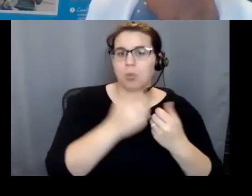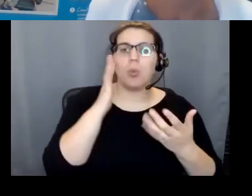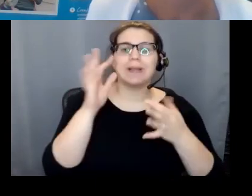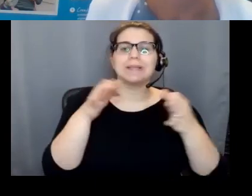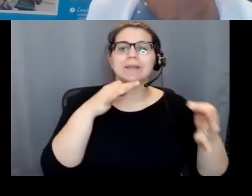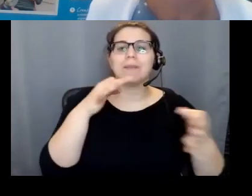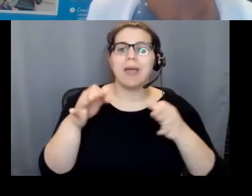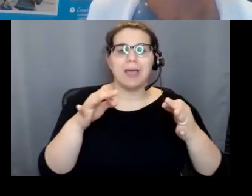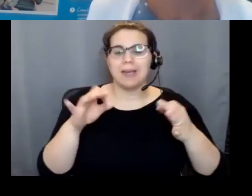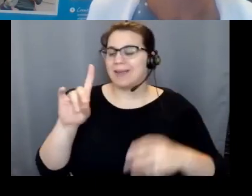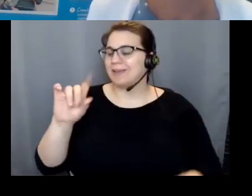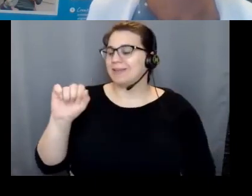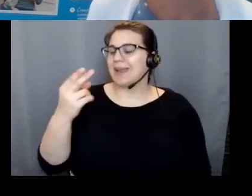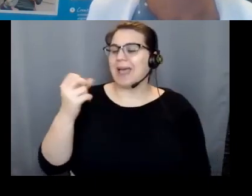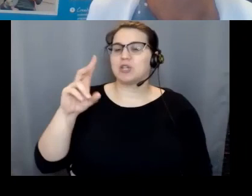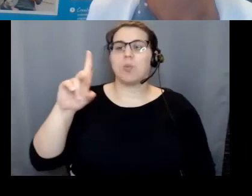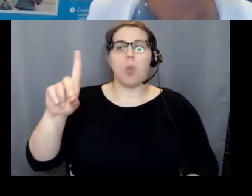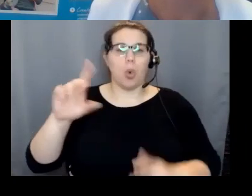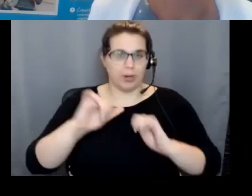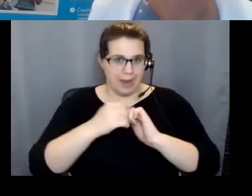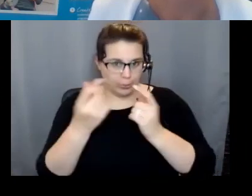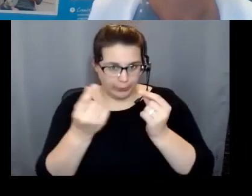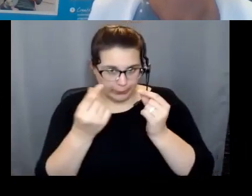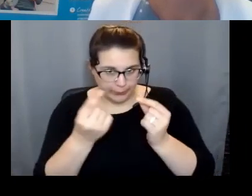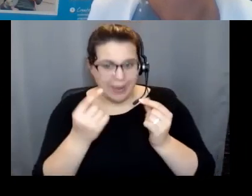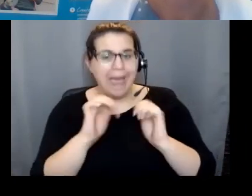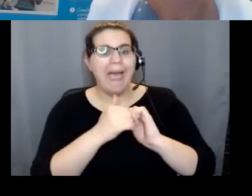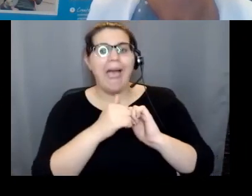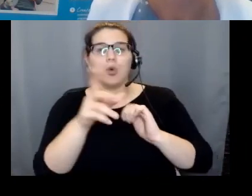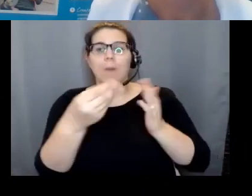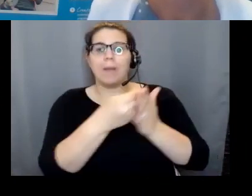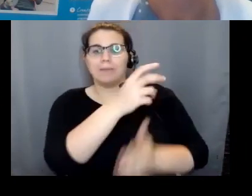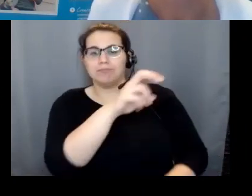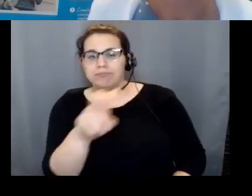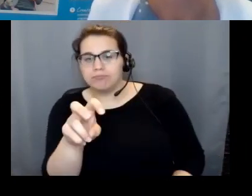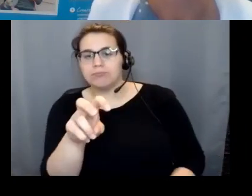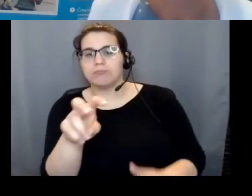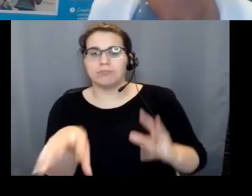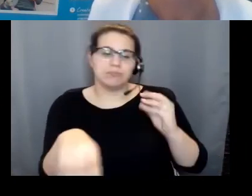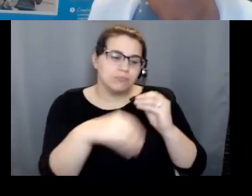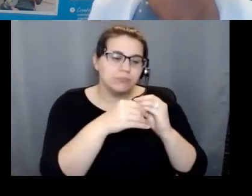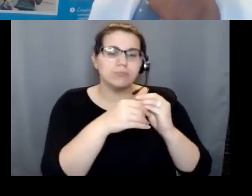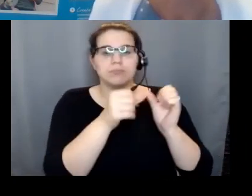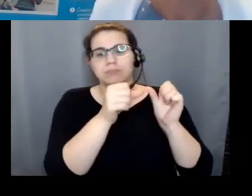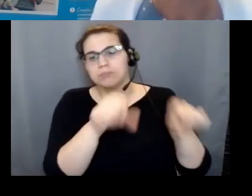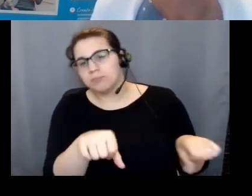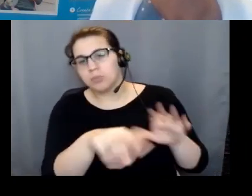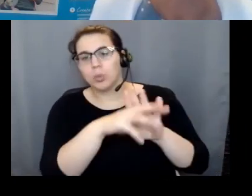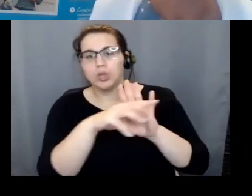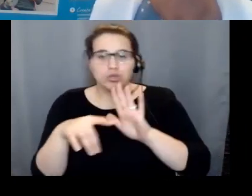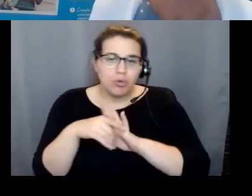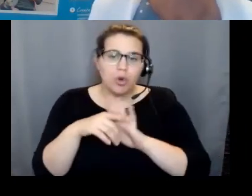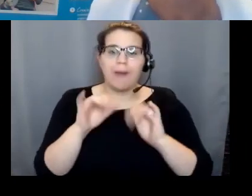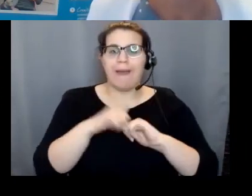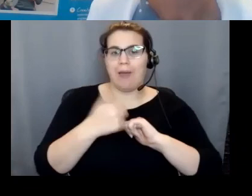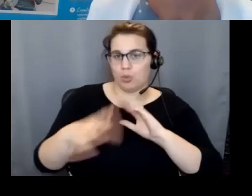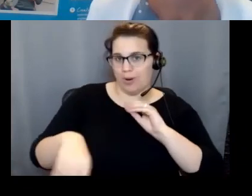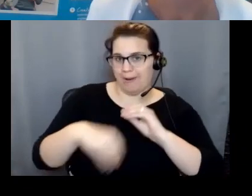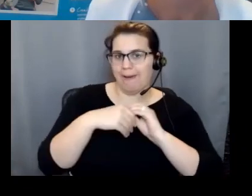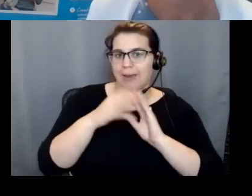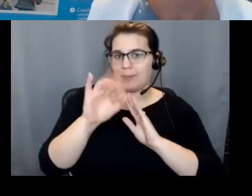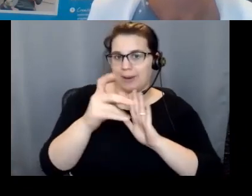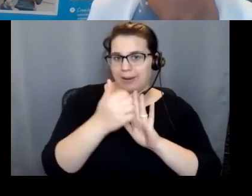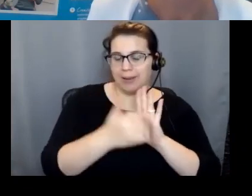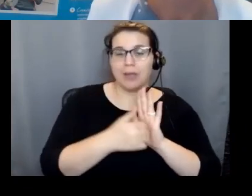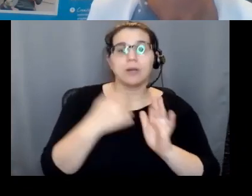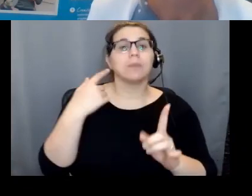Attendees will learn how to make contributions and withdrawals, how to add a bank account for making electronic transfers, and